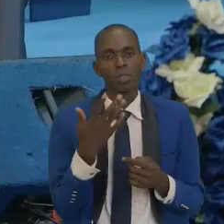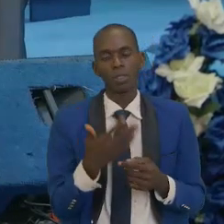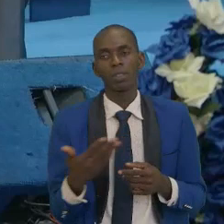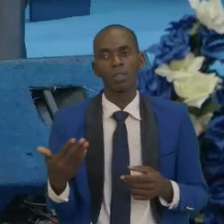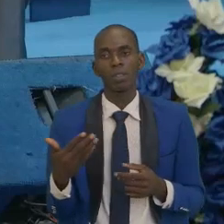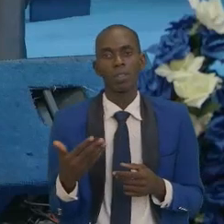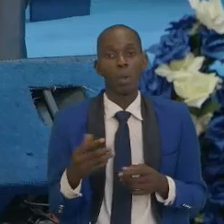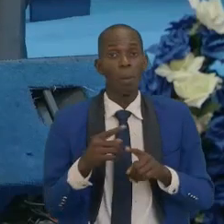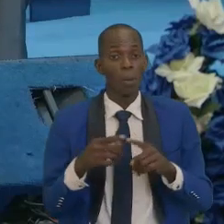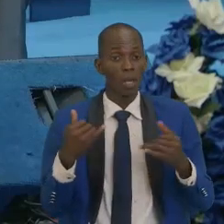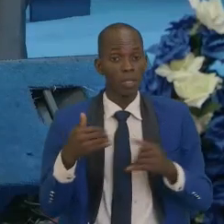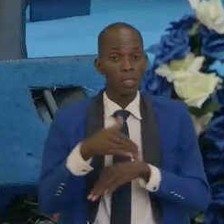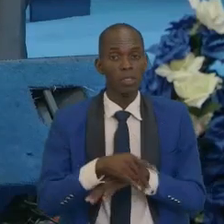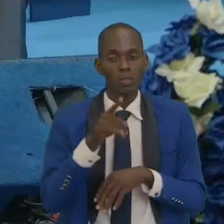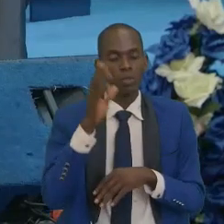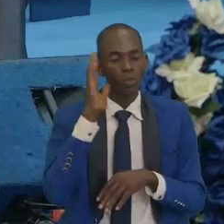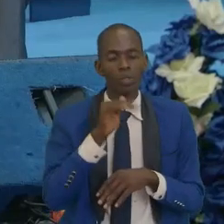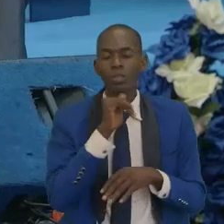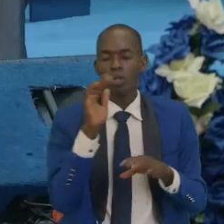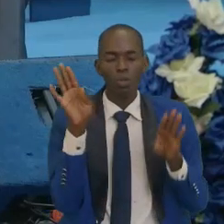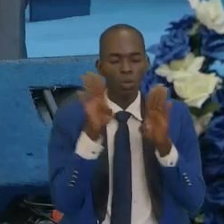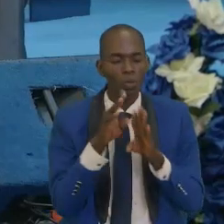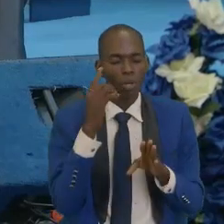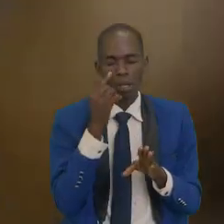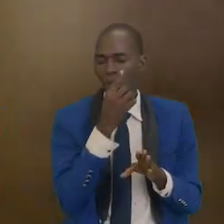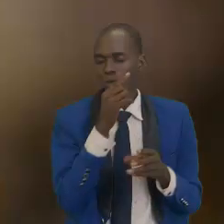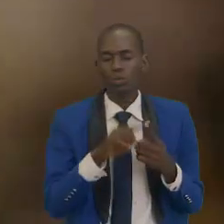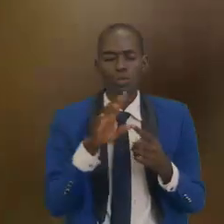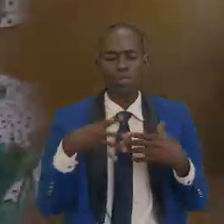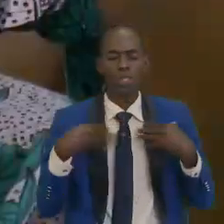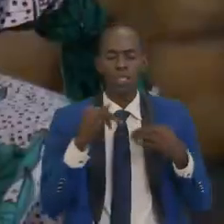Tonight, you will not close your eyes to your healing.